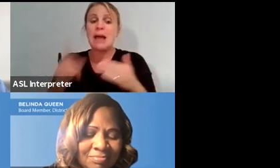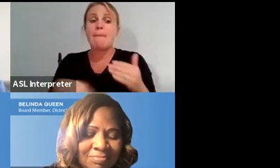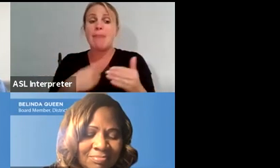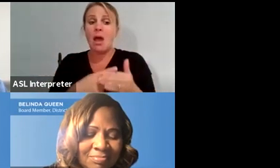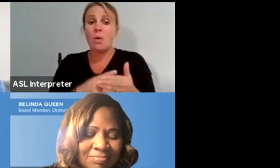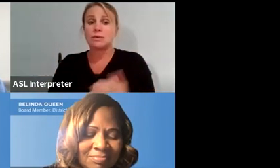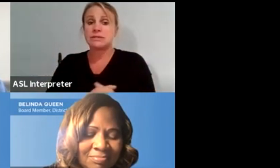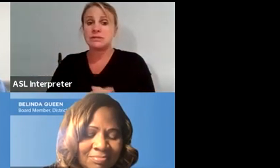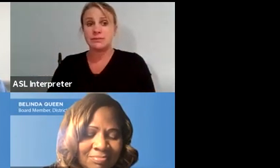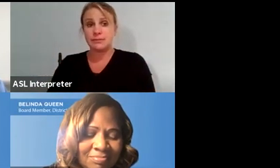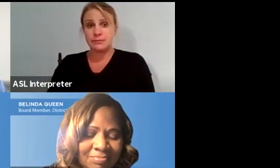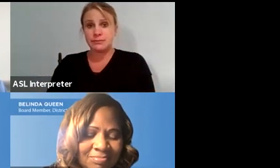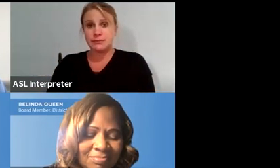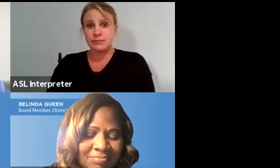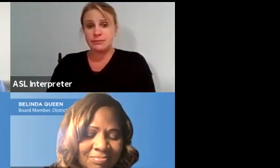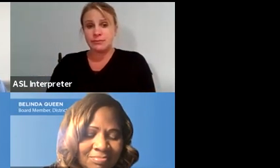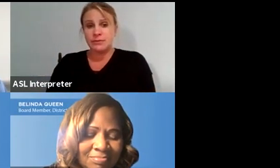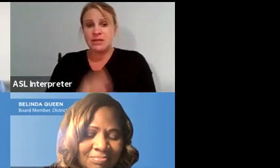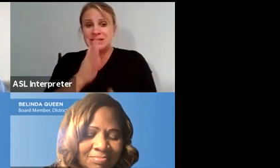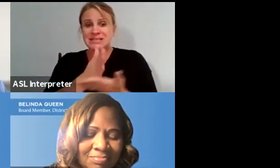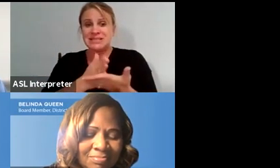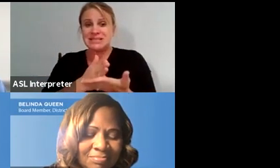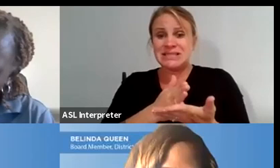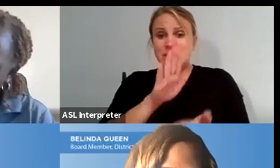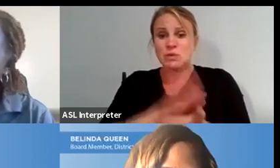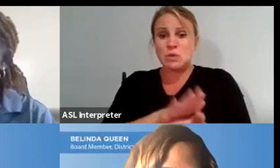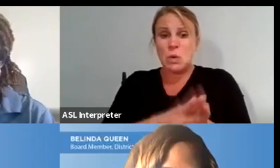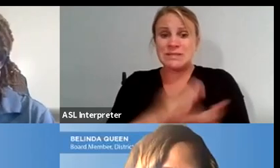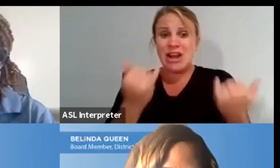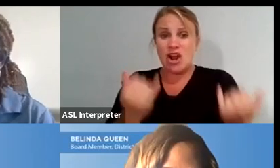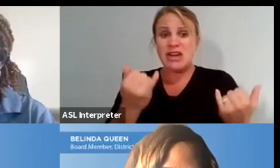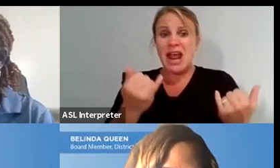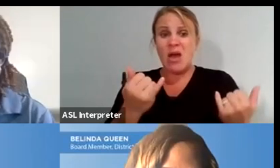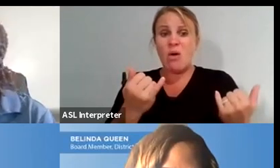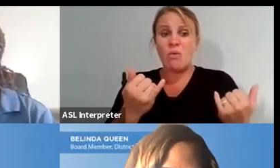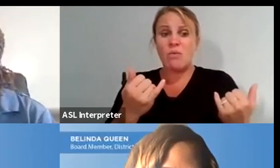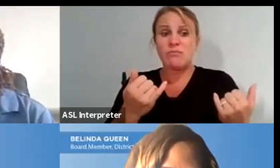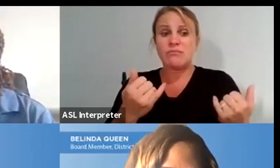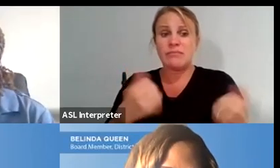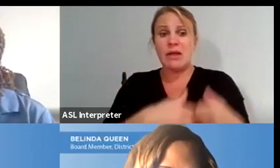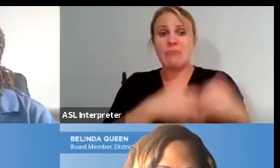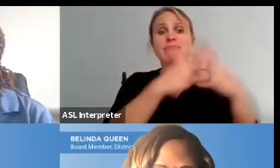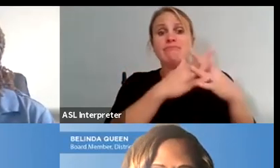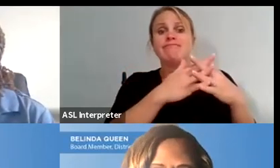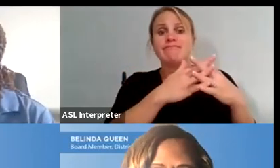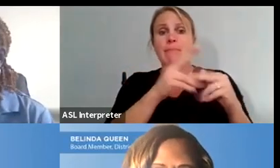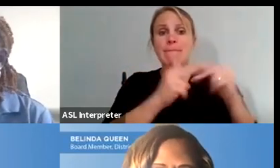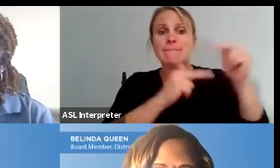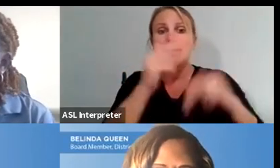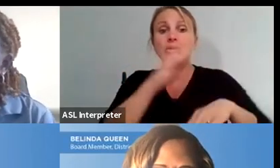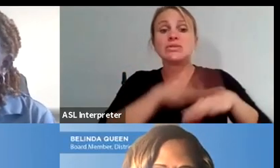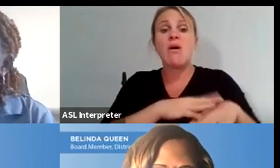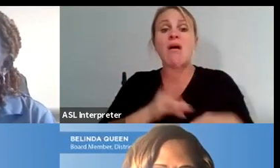the some schools that are being built. They're slated to be built on floodplains. Now, I'm